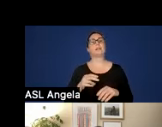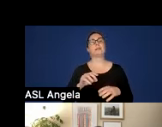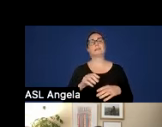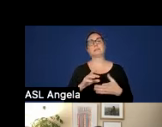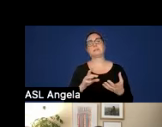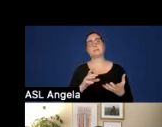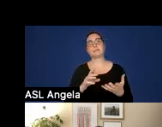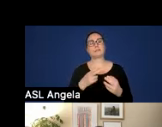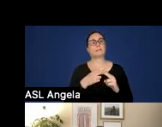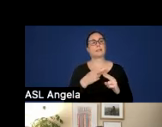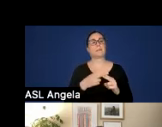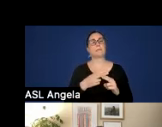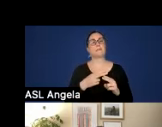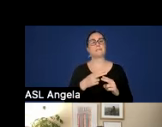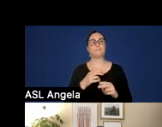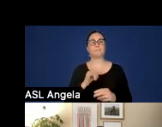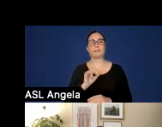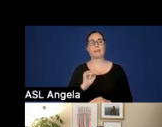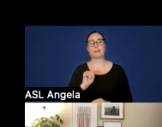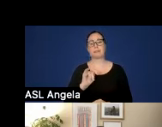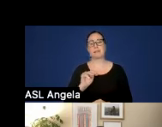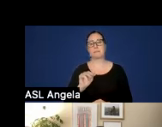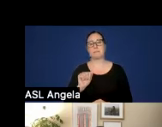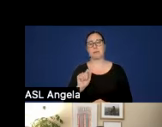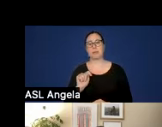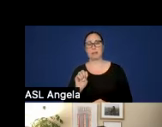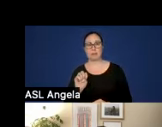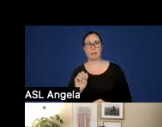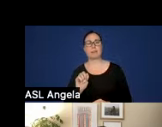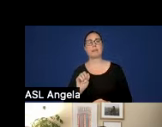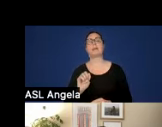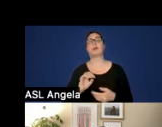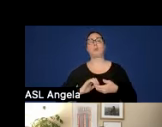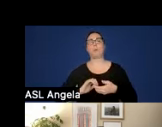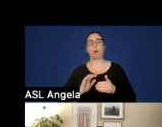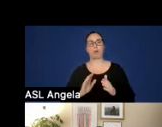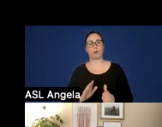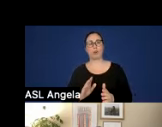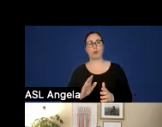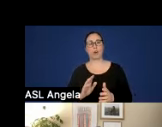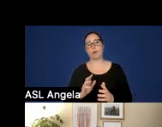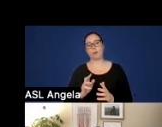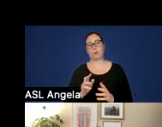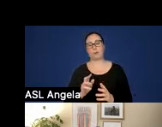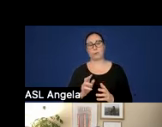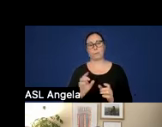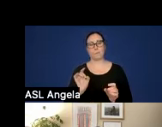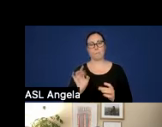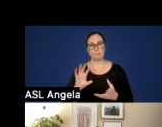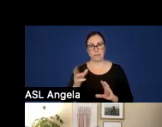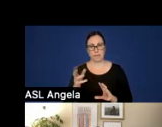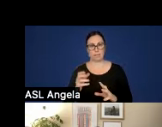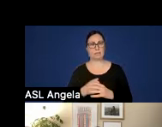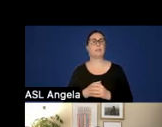partner sexual violence, which might refer to non-consensual sexual contact within